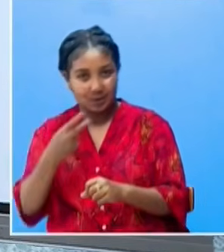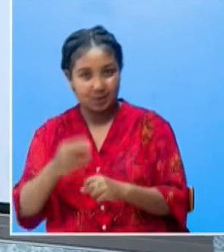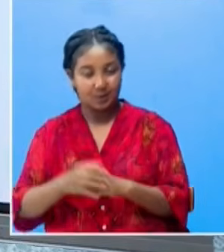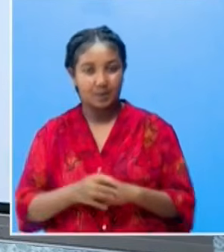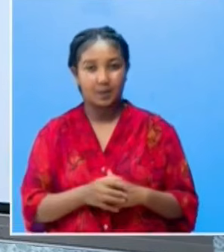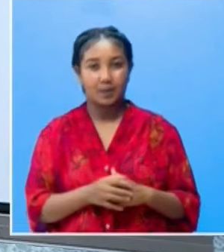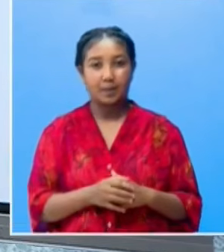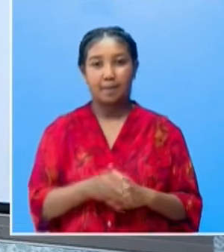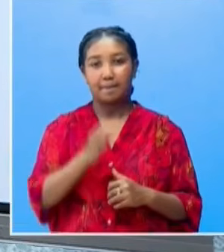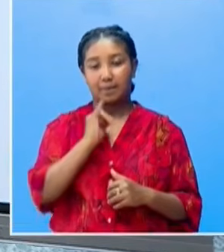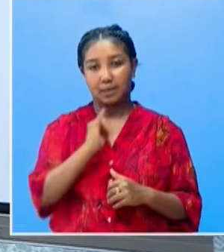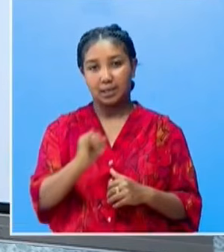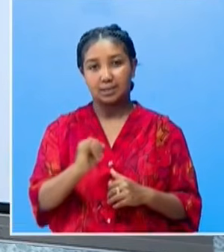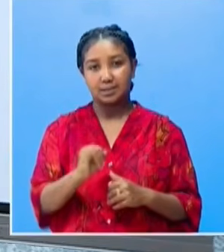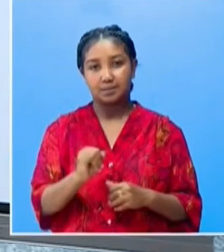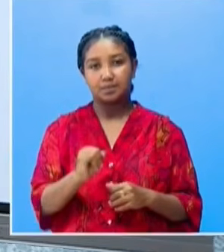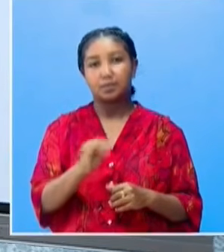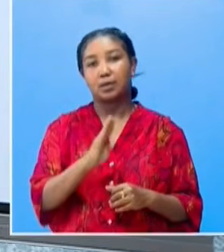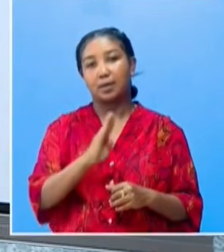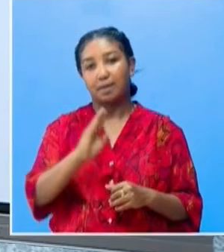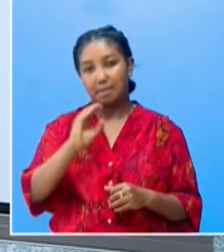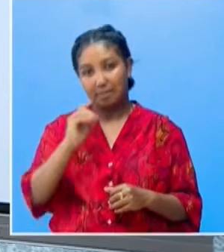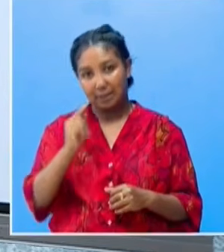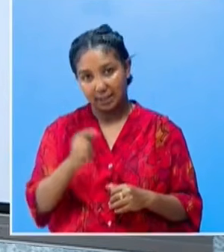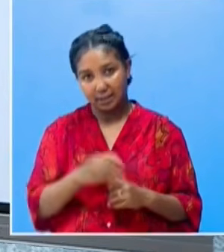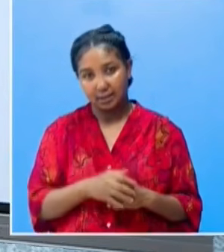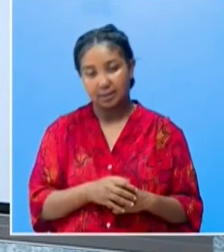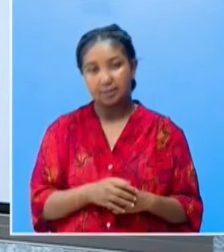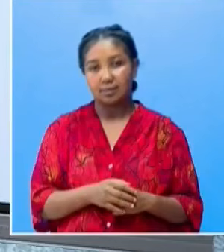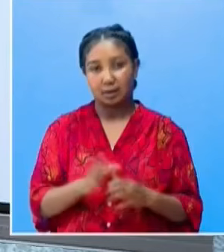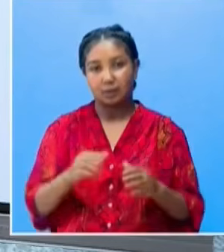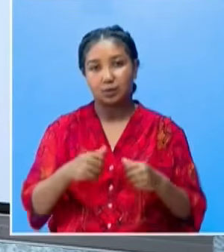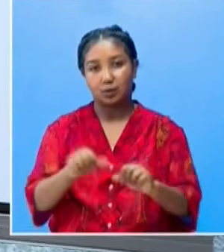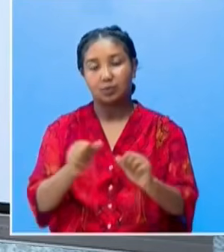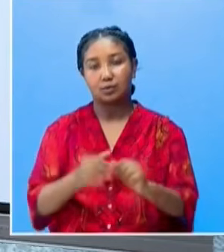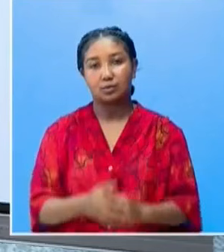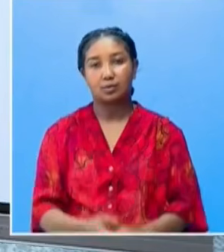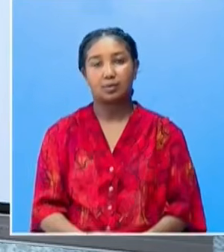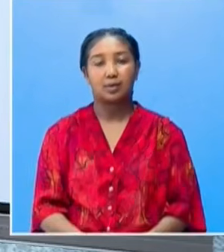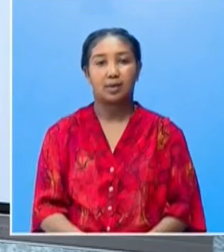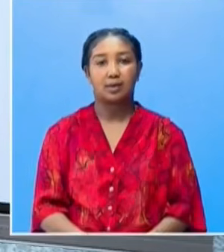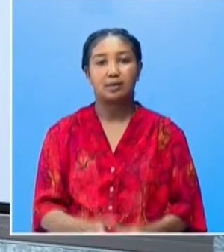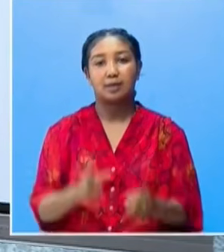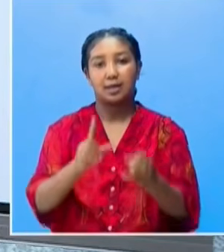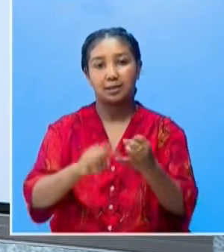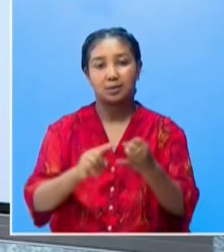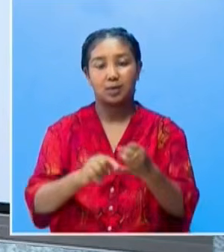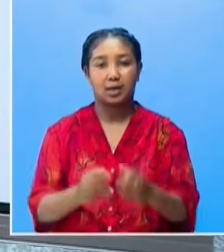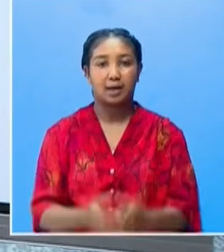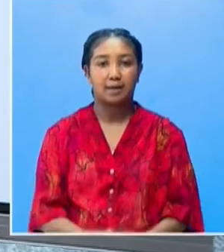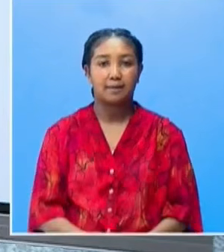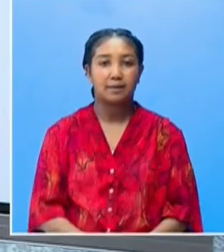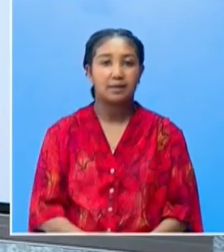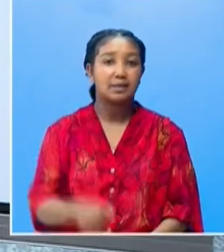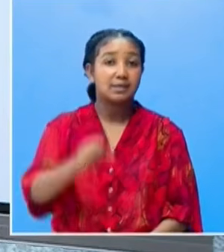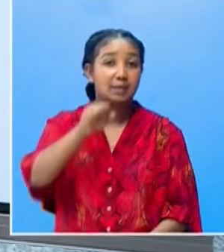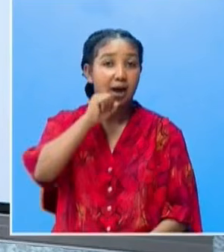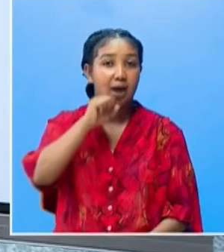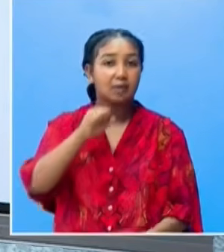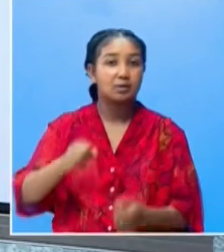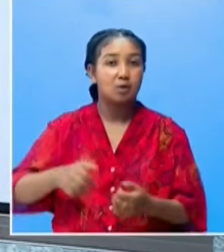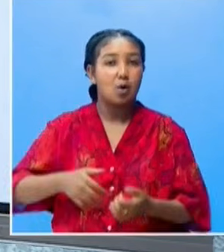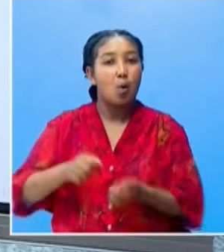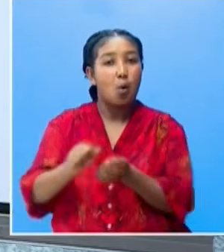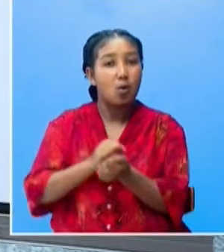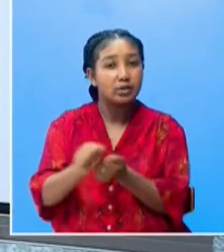pattern. Is being cleaned. Let's go to the last one. Sarah is washing